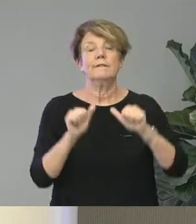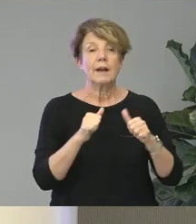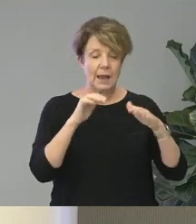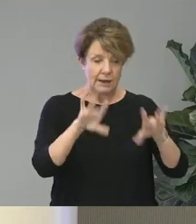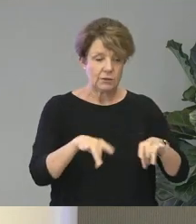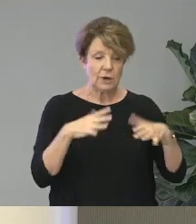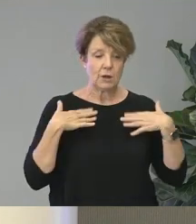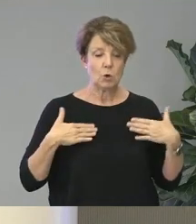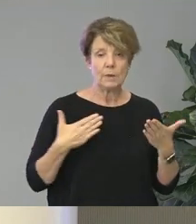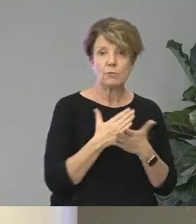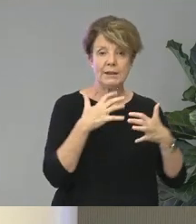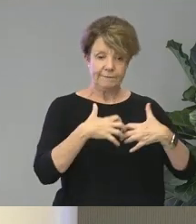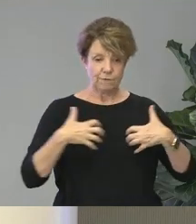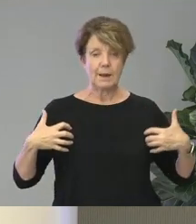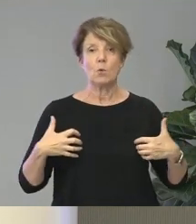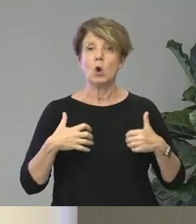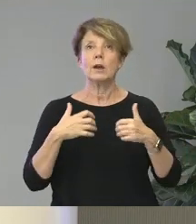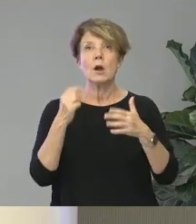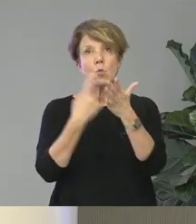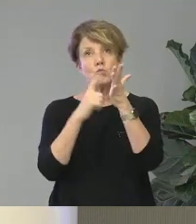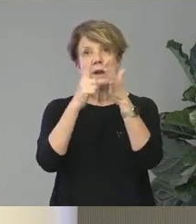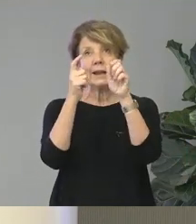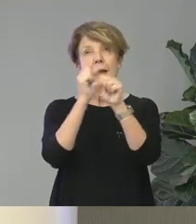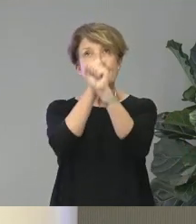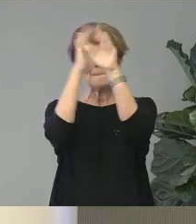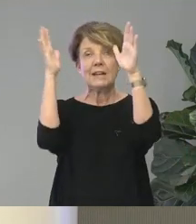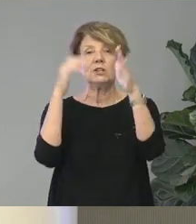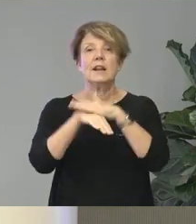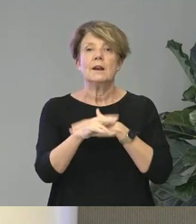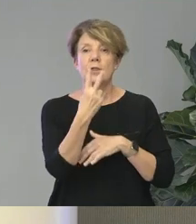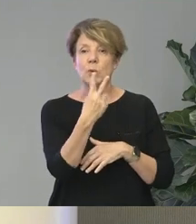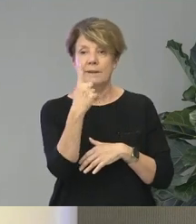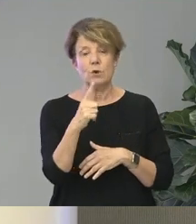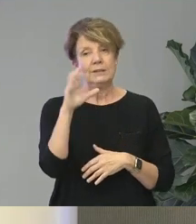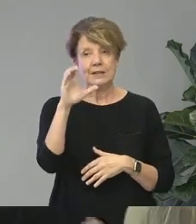reimagined for Australia in the 21st century. Thank you.